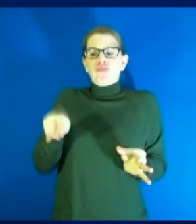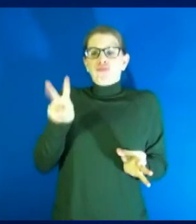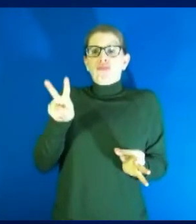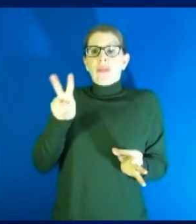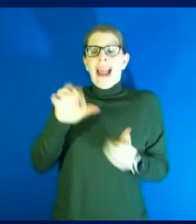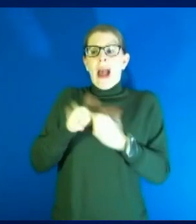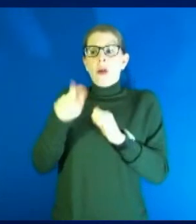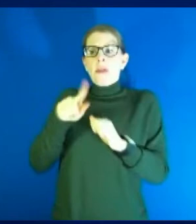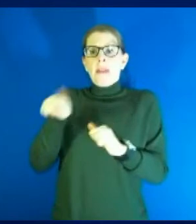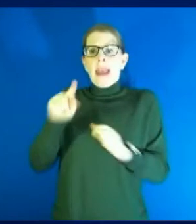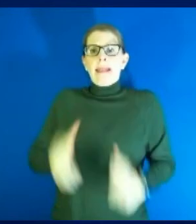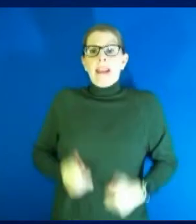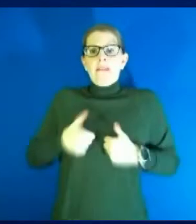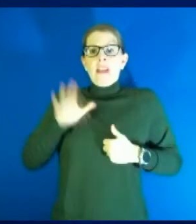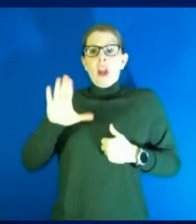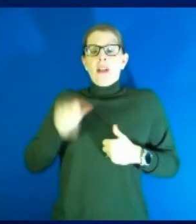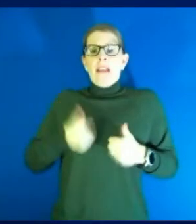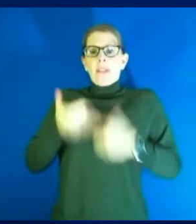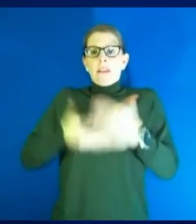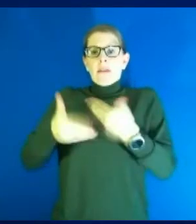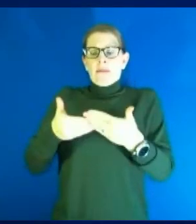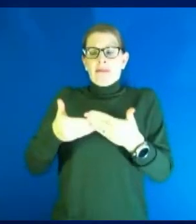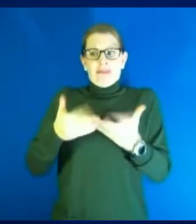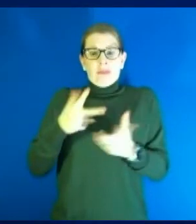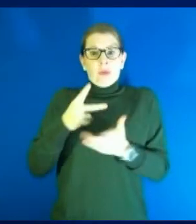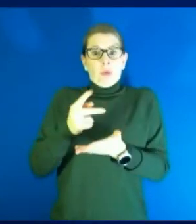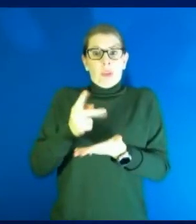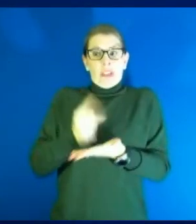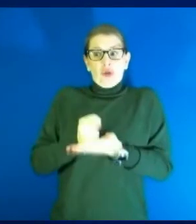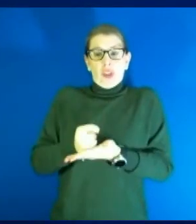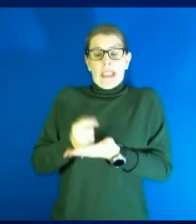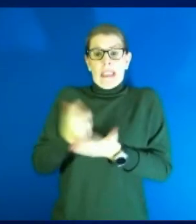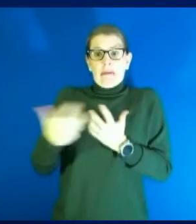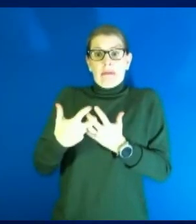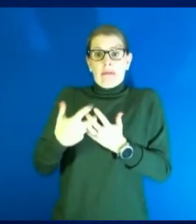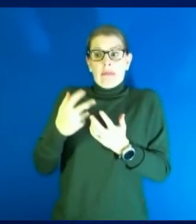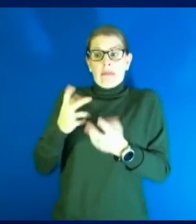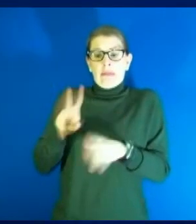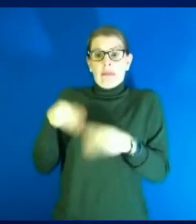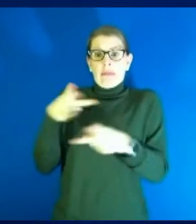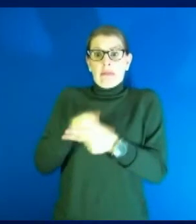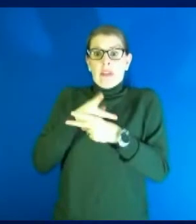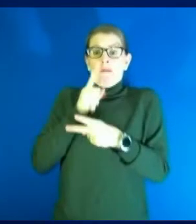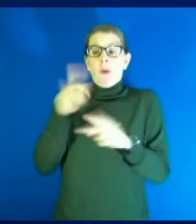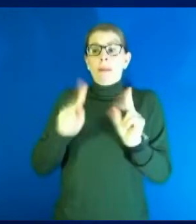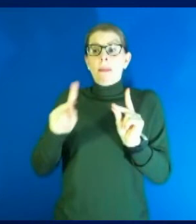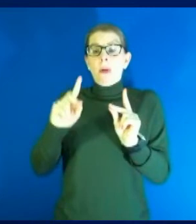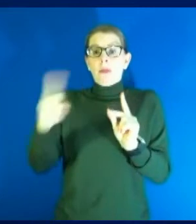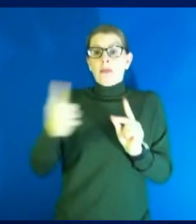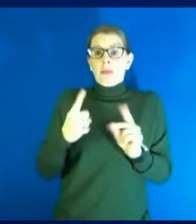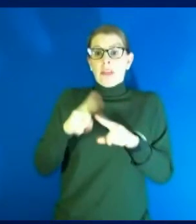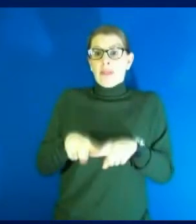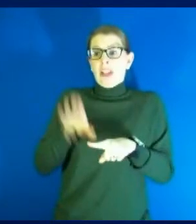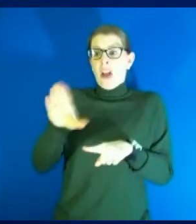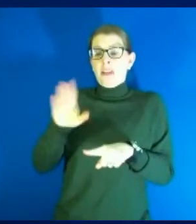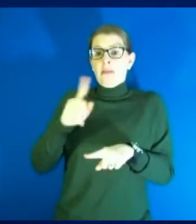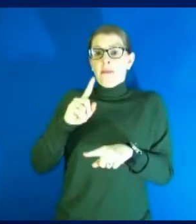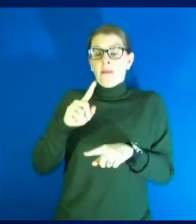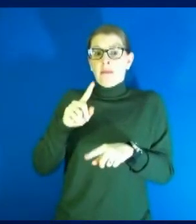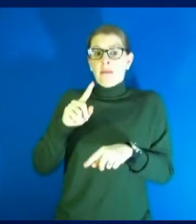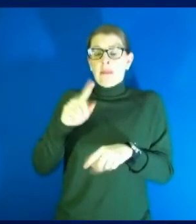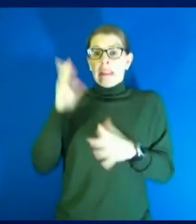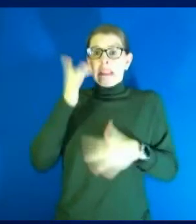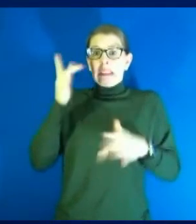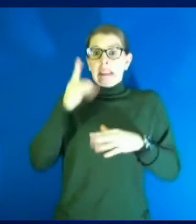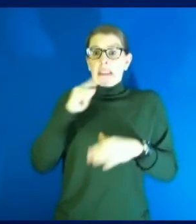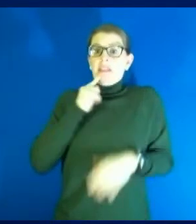We treat people regardless of what brought them there, based on the severity of their disease. And so trying to set up a kind of